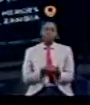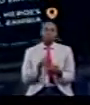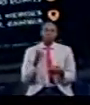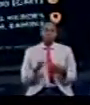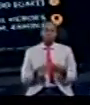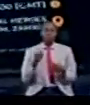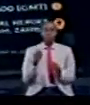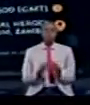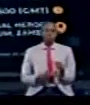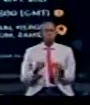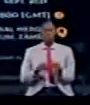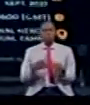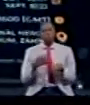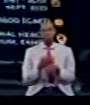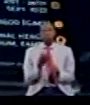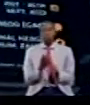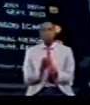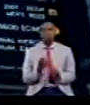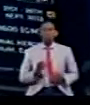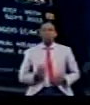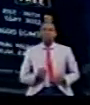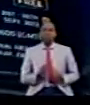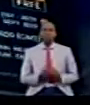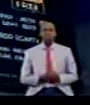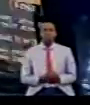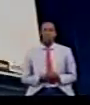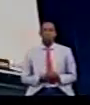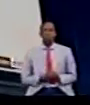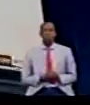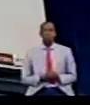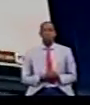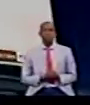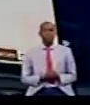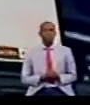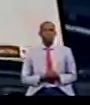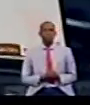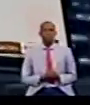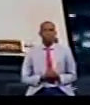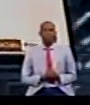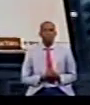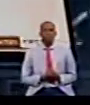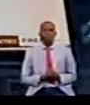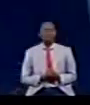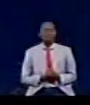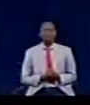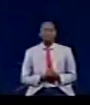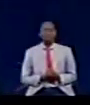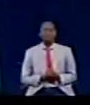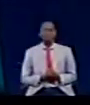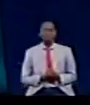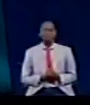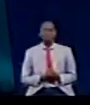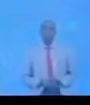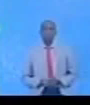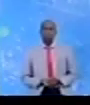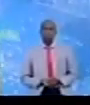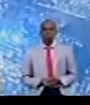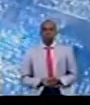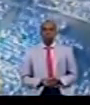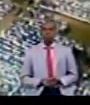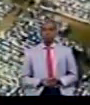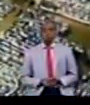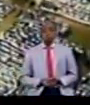Father. In Jesus' name, we have prayed. Amen. Before